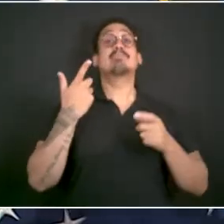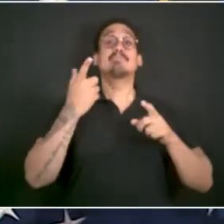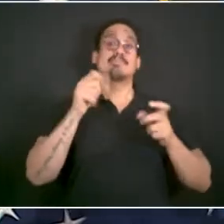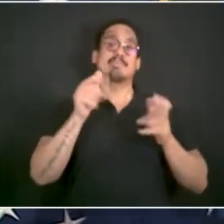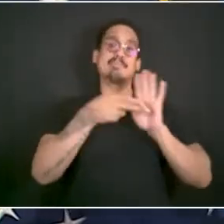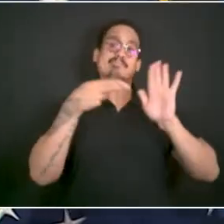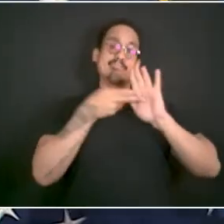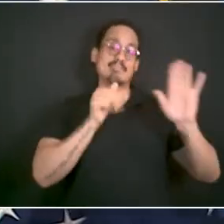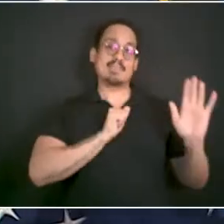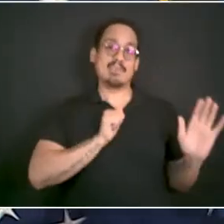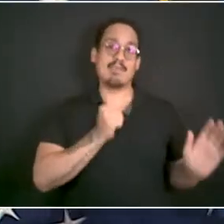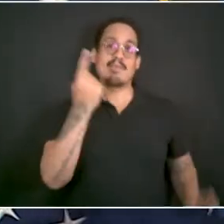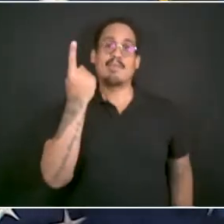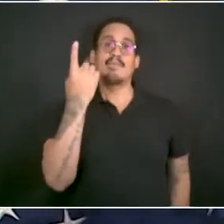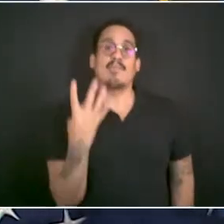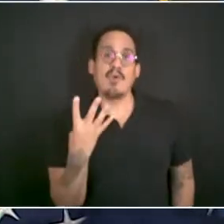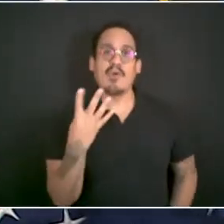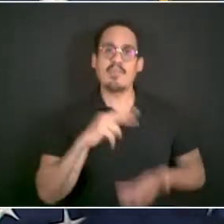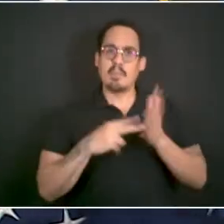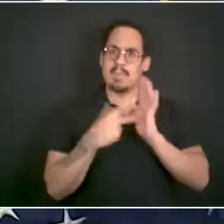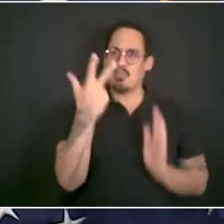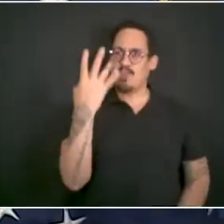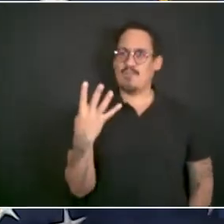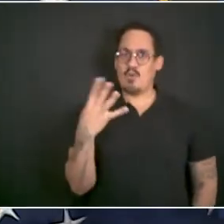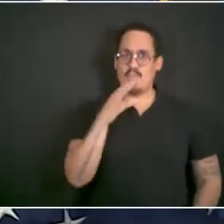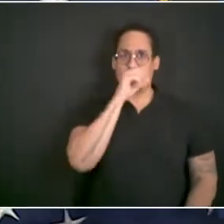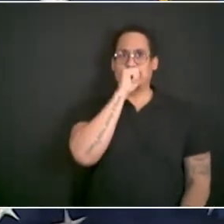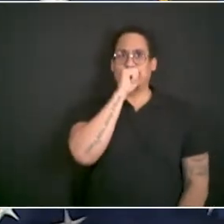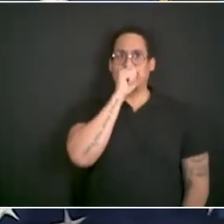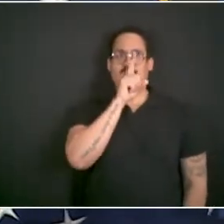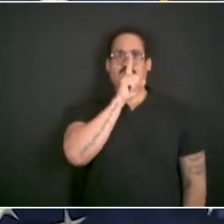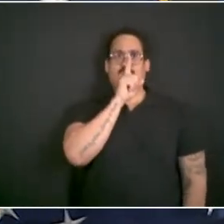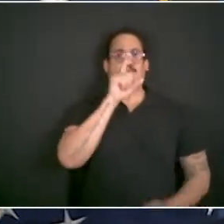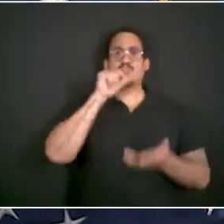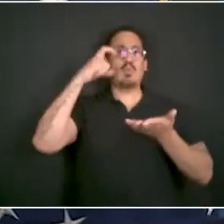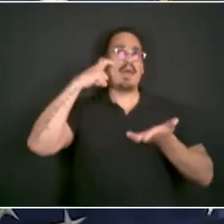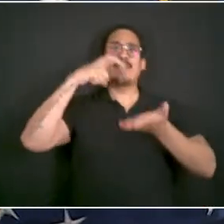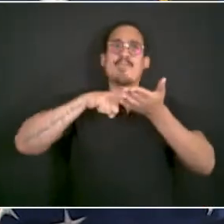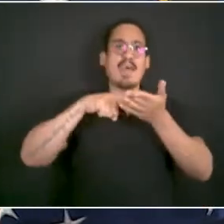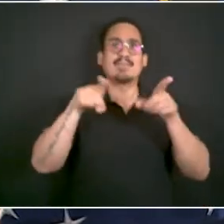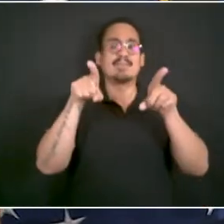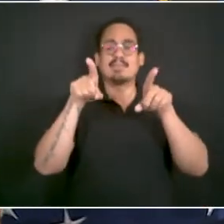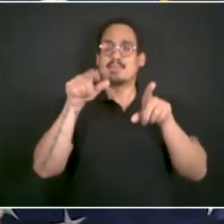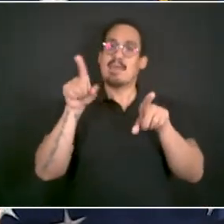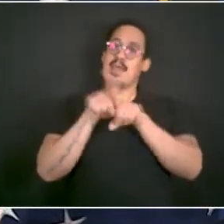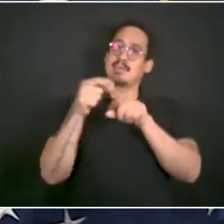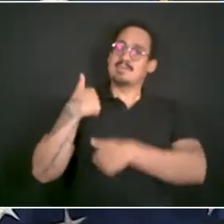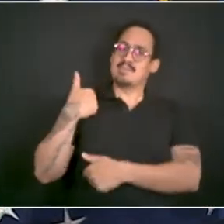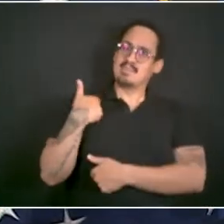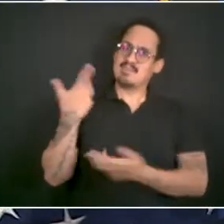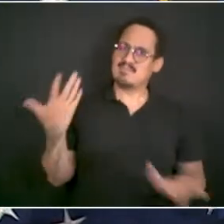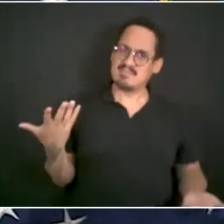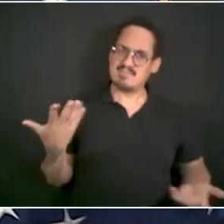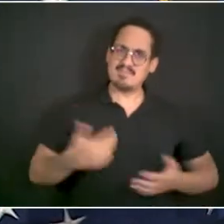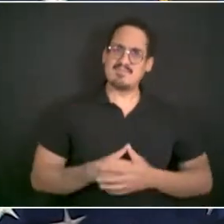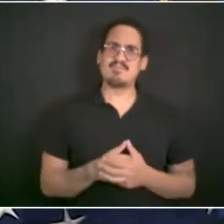we can to get our brothers and sisters to come into the light. It's 34.3% identified in the